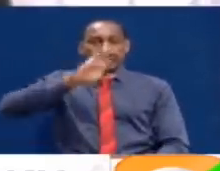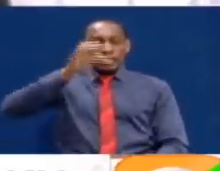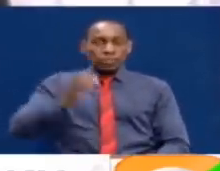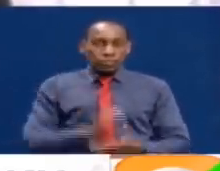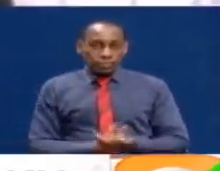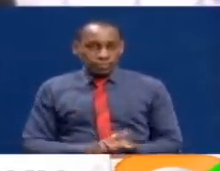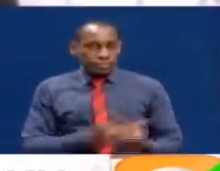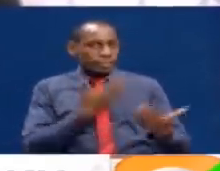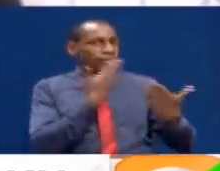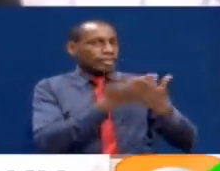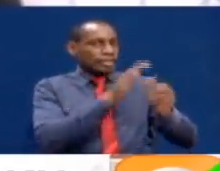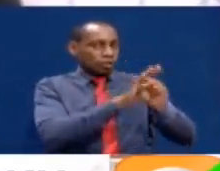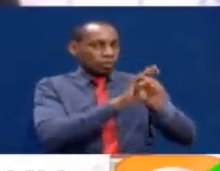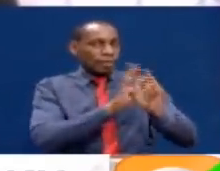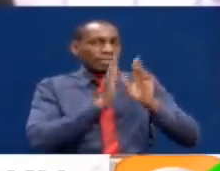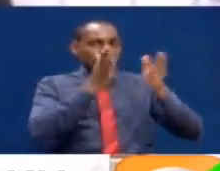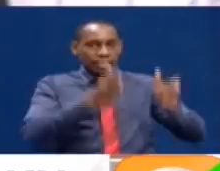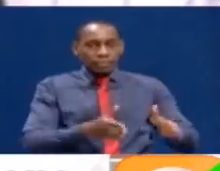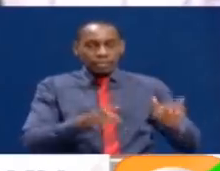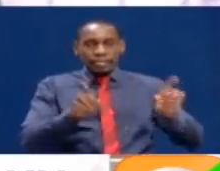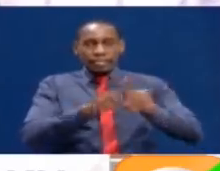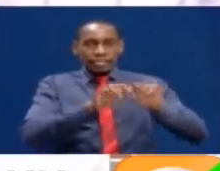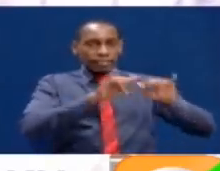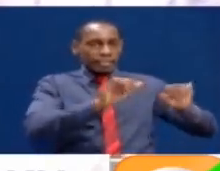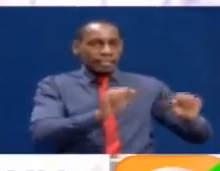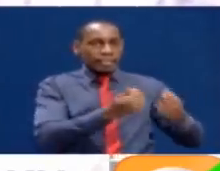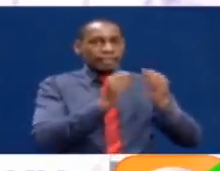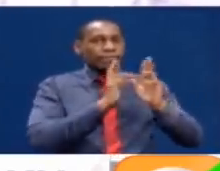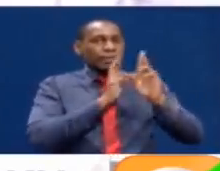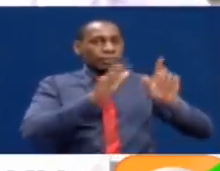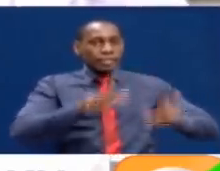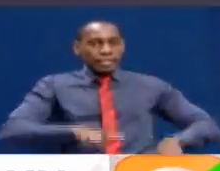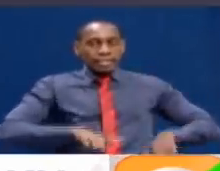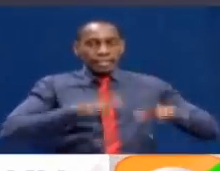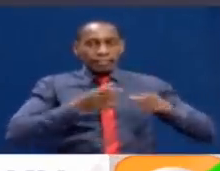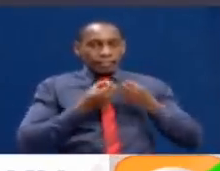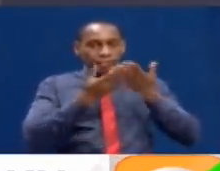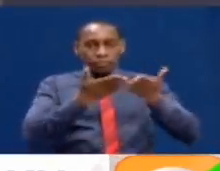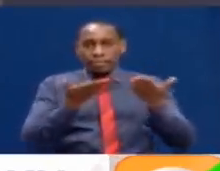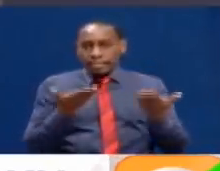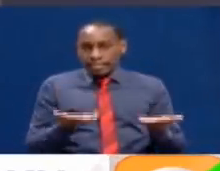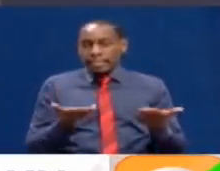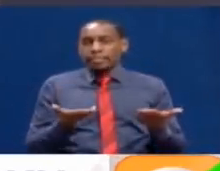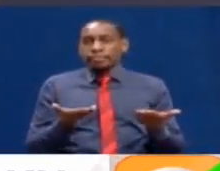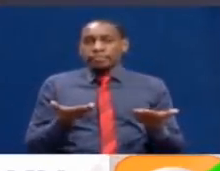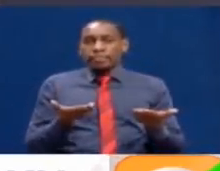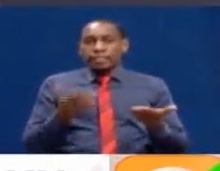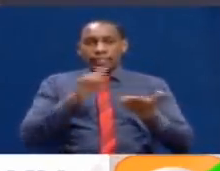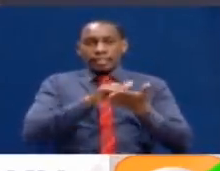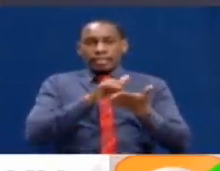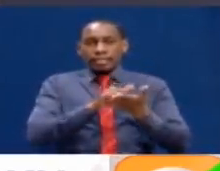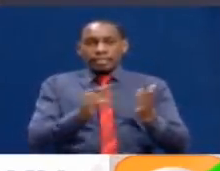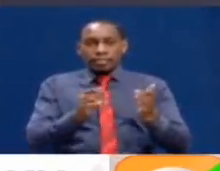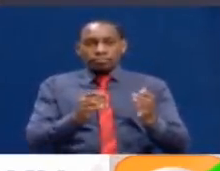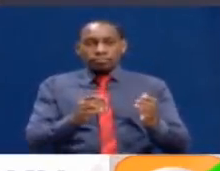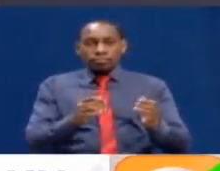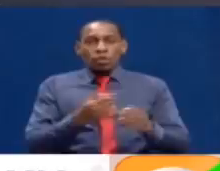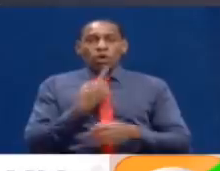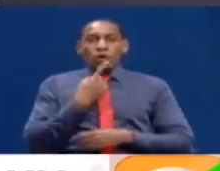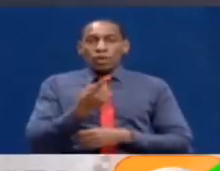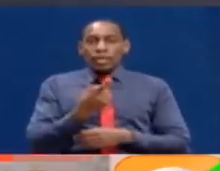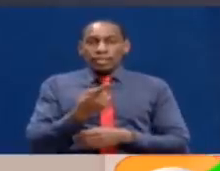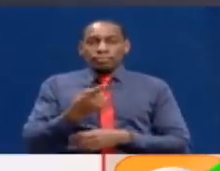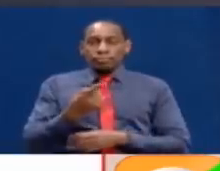Wahiga. Thank you so much, Francis Mtalaki. And of course, stay safe, reporting live for us, giving us the latest update as that partial lockdown was ordered